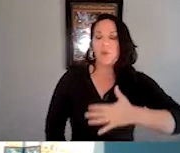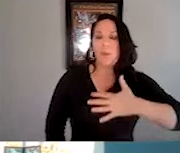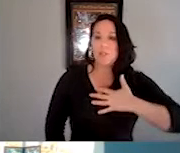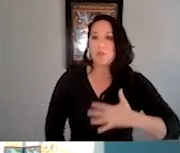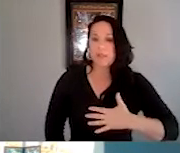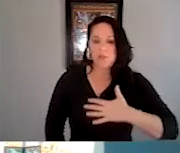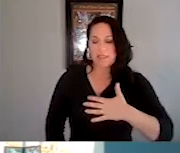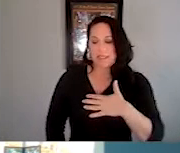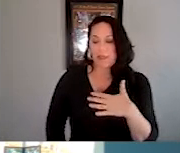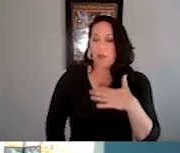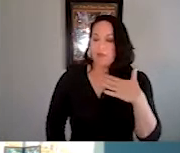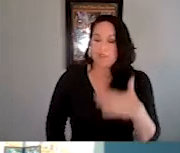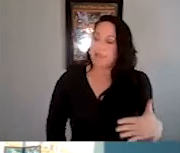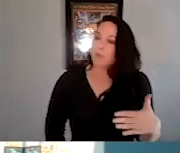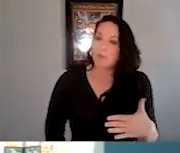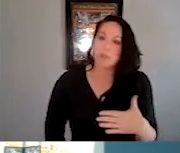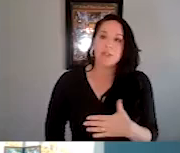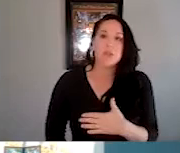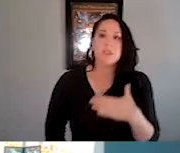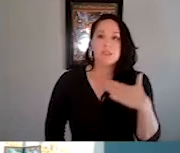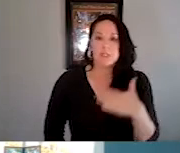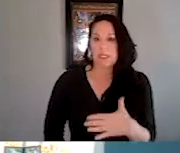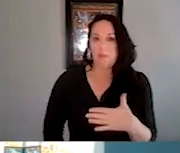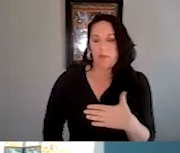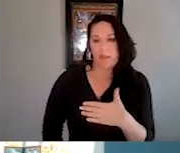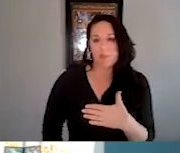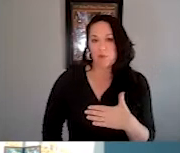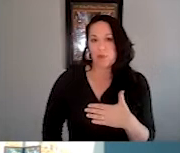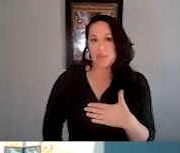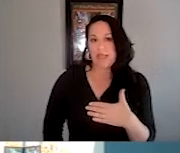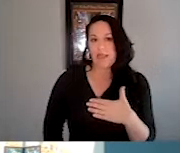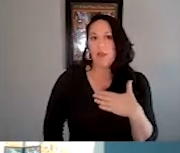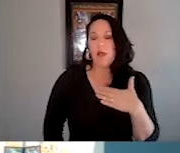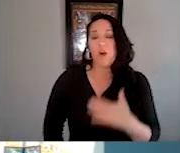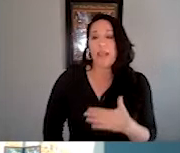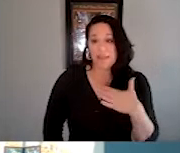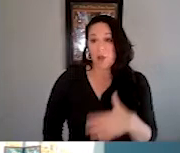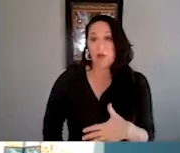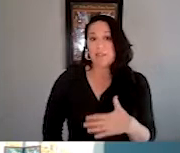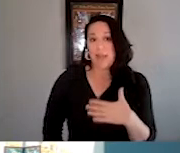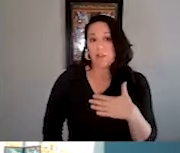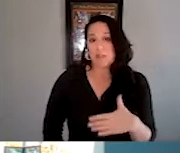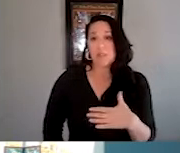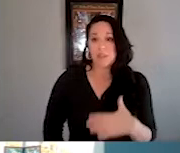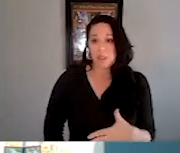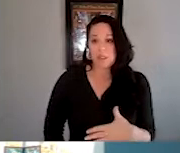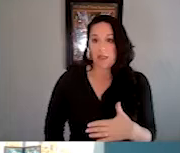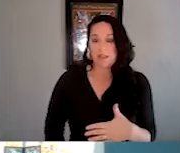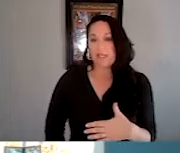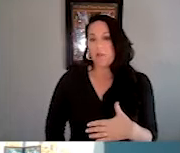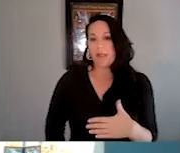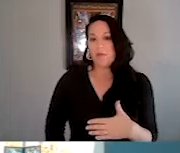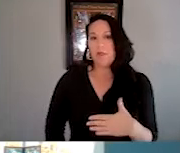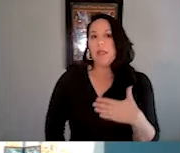And so by doing this, by seeing young people starting to use this, we're seeing it popping up in stores and saying, okay, let's all get together and see what this looks